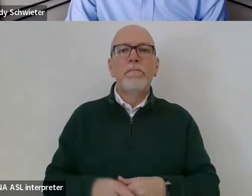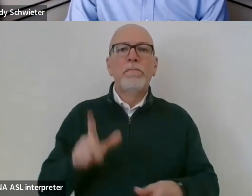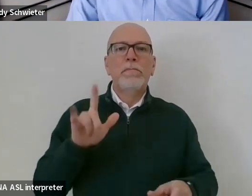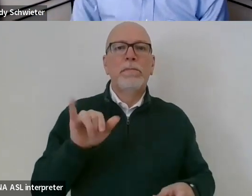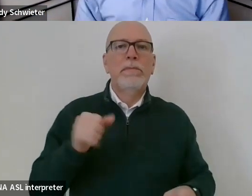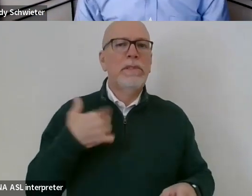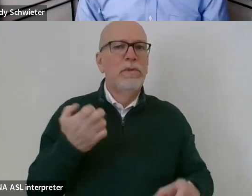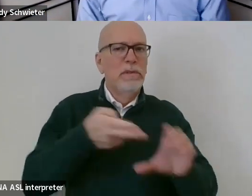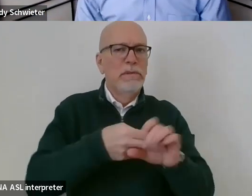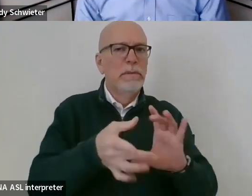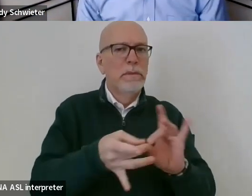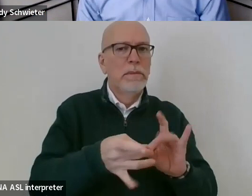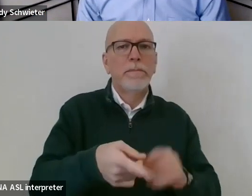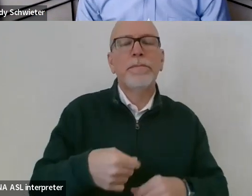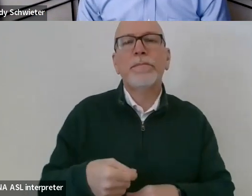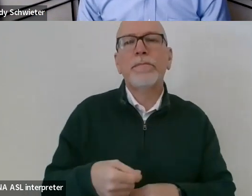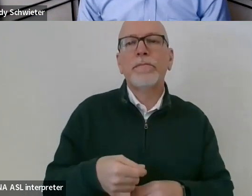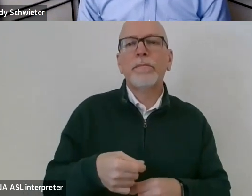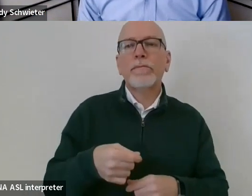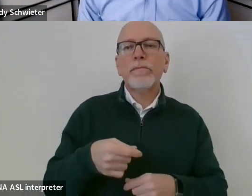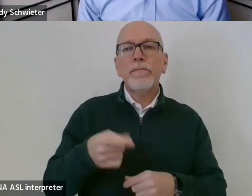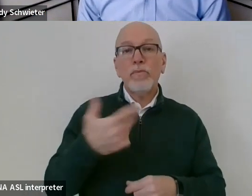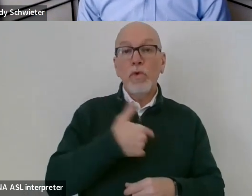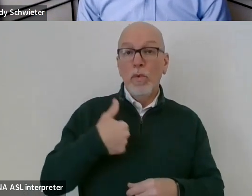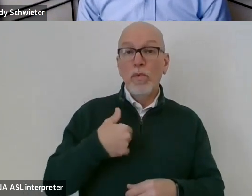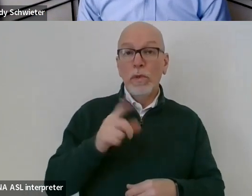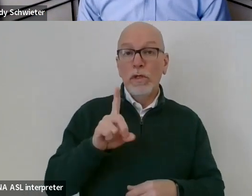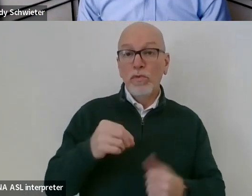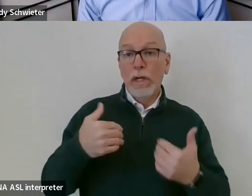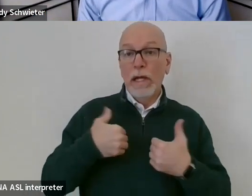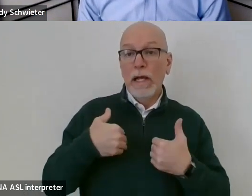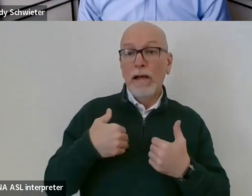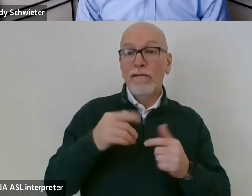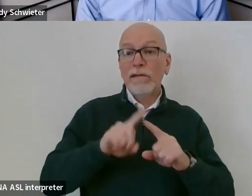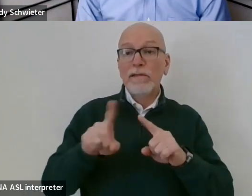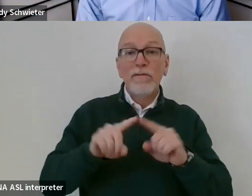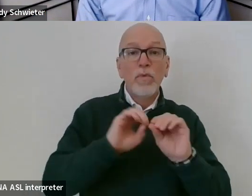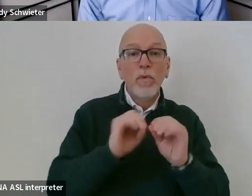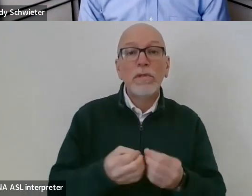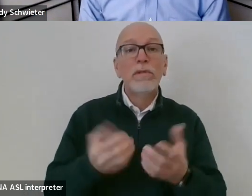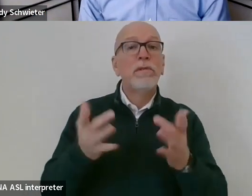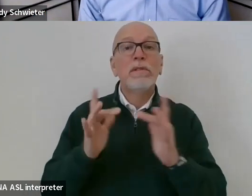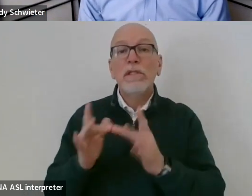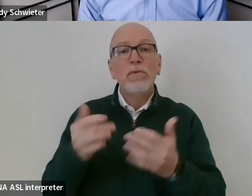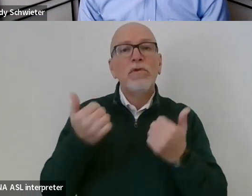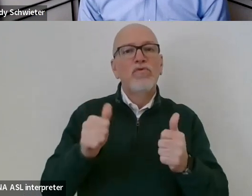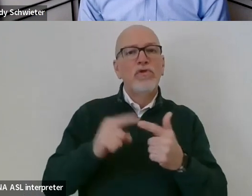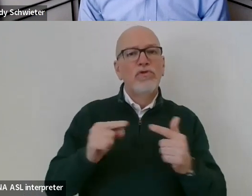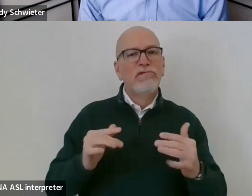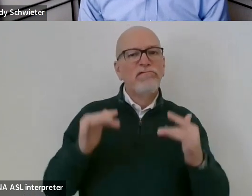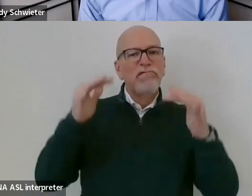as well, because we do have organizations and networks trying to move the profession, such